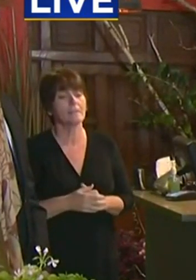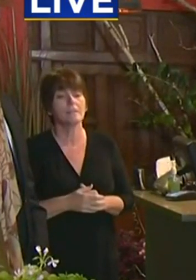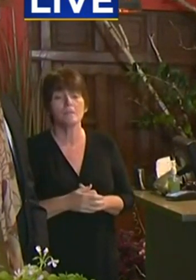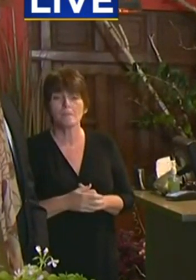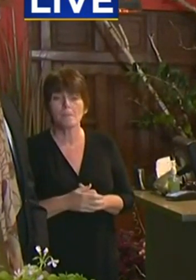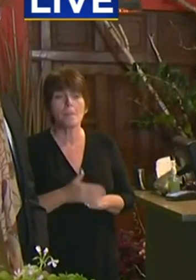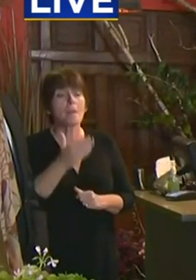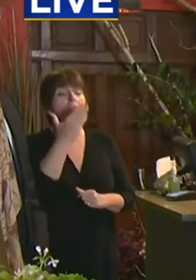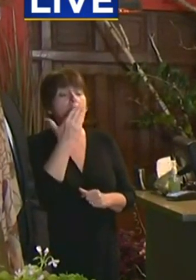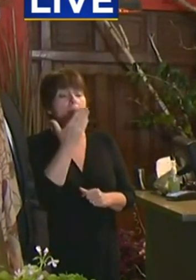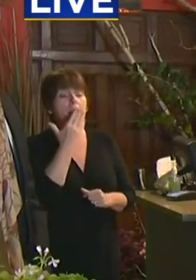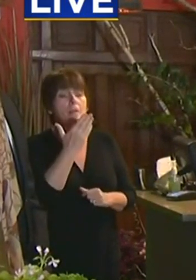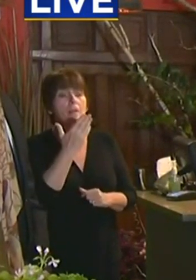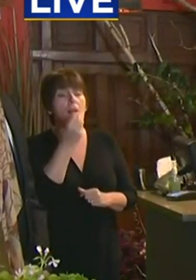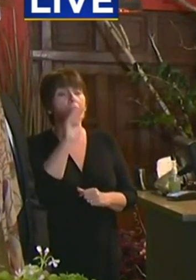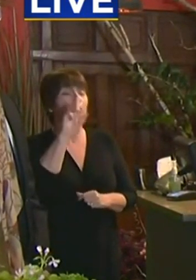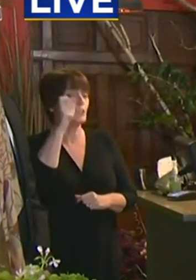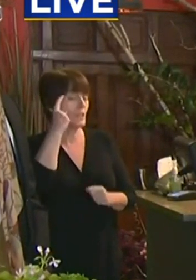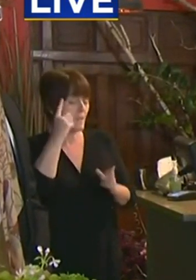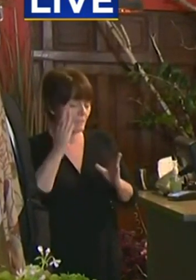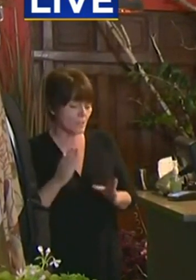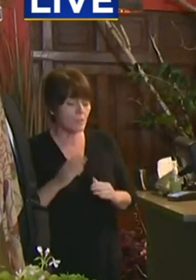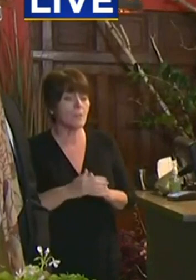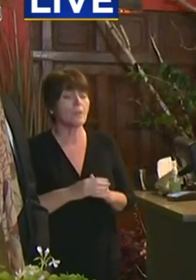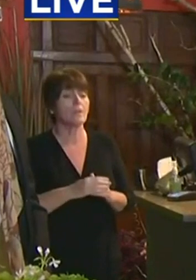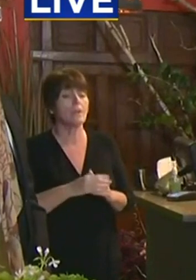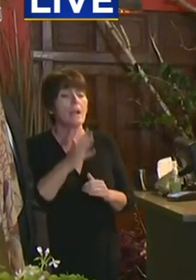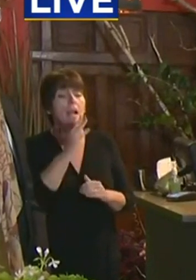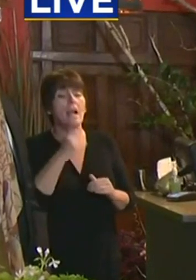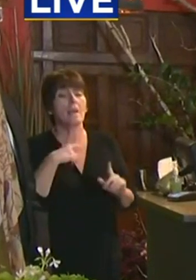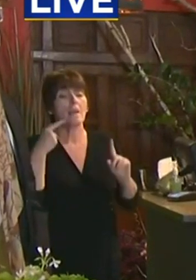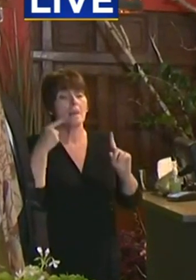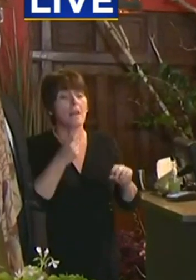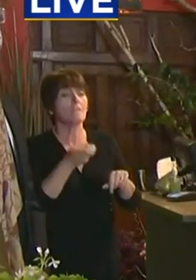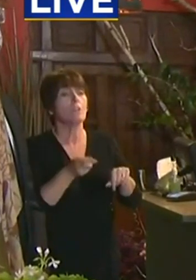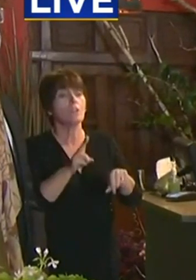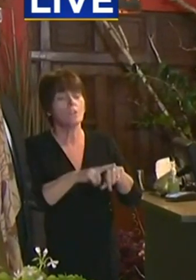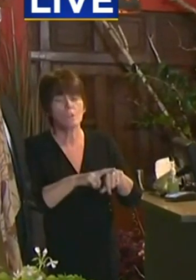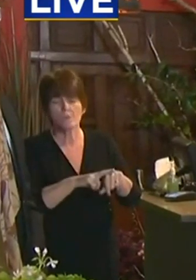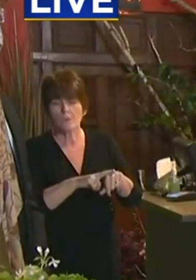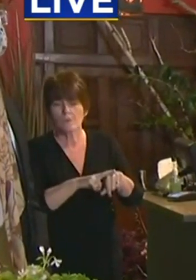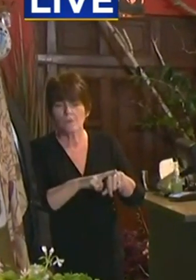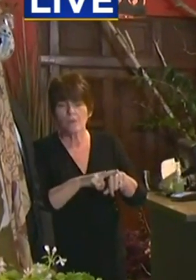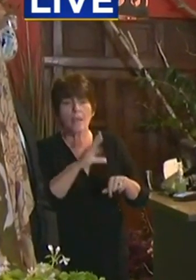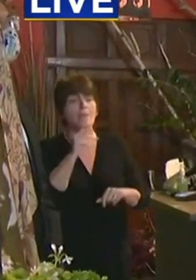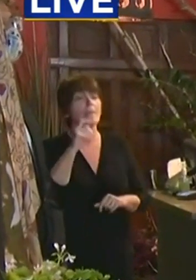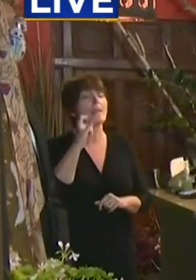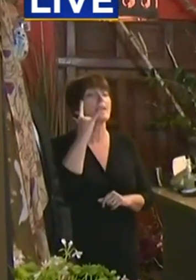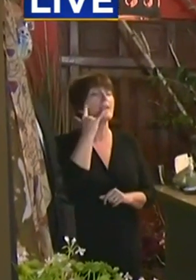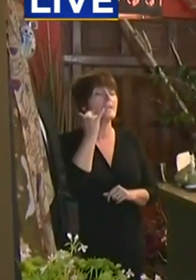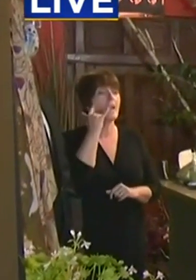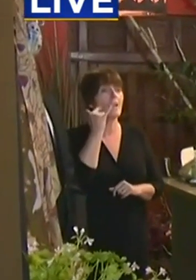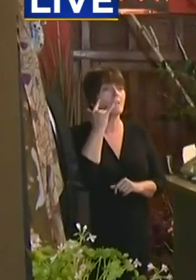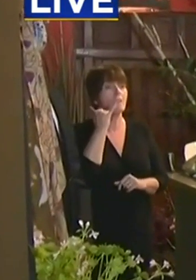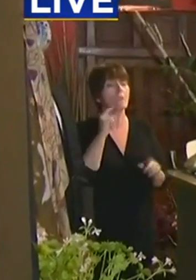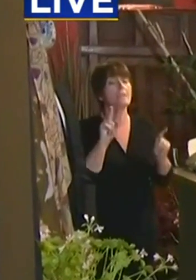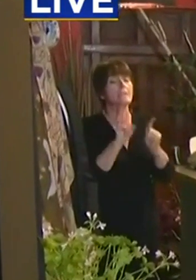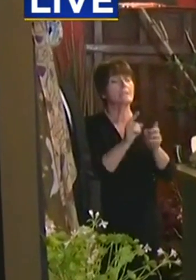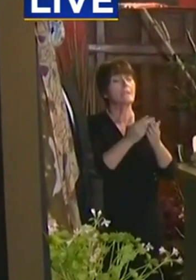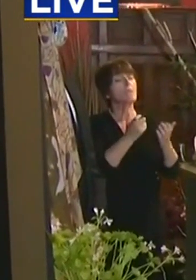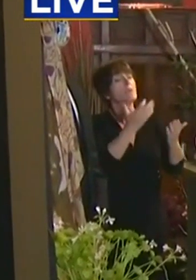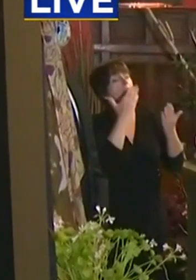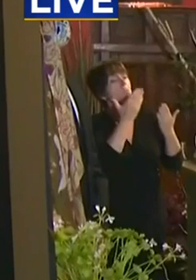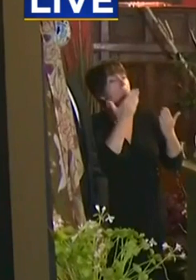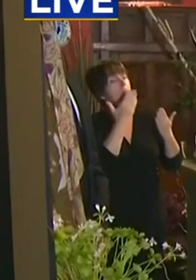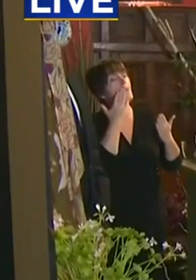Great. Thank you, Mr. Governor. And let me join the chorus of so many Californians in saying thank you for